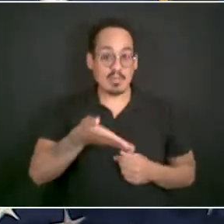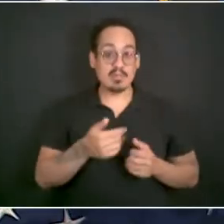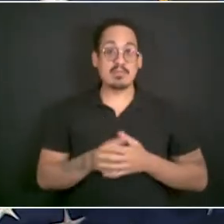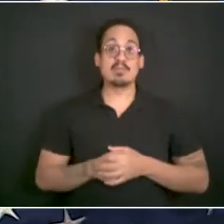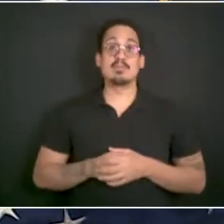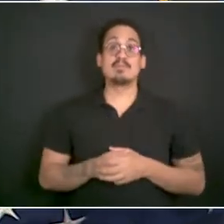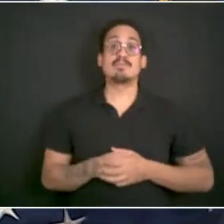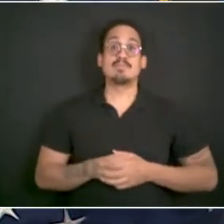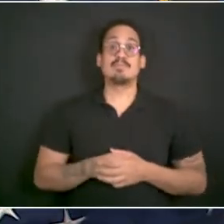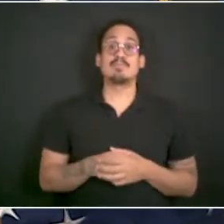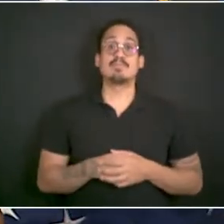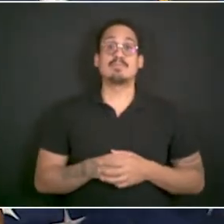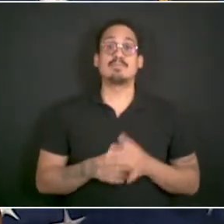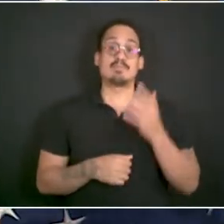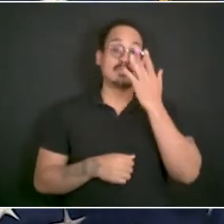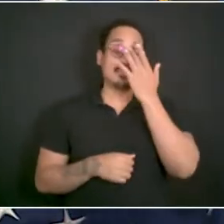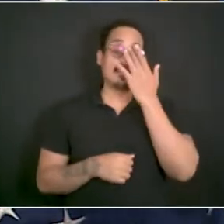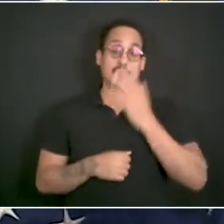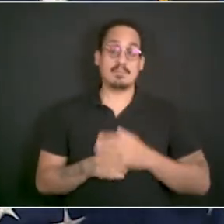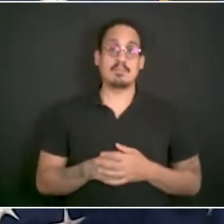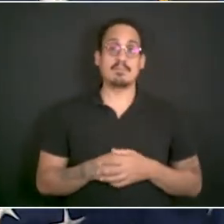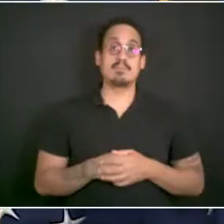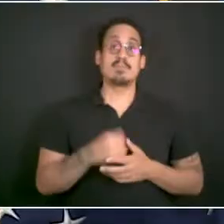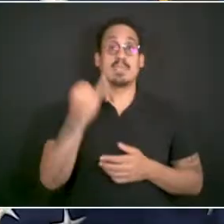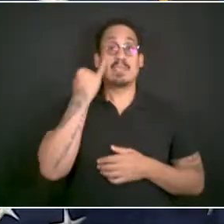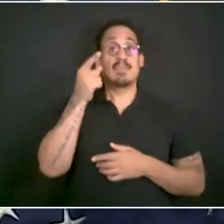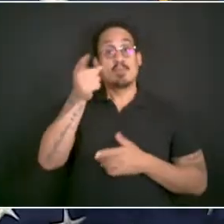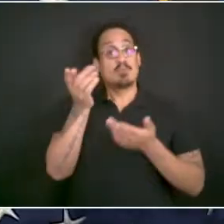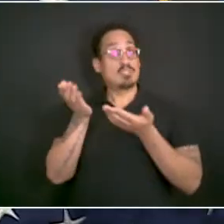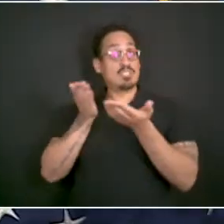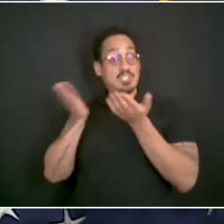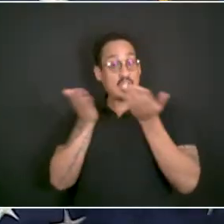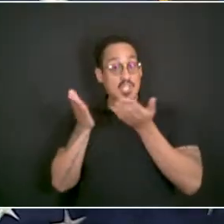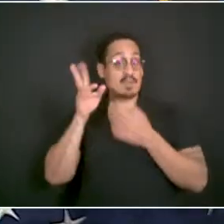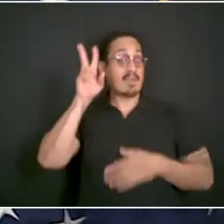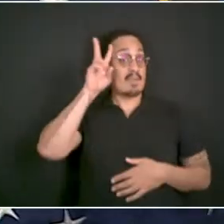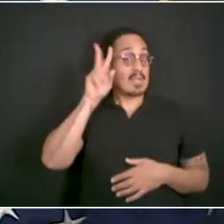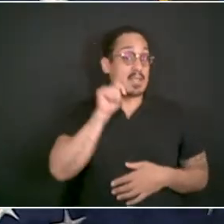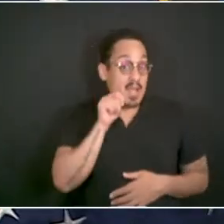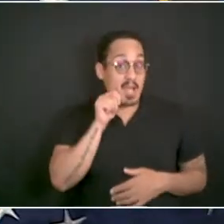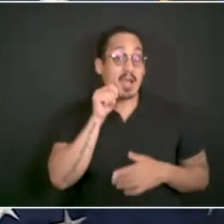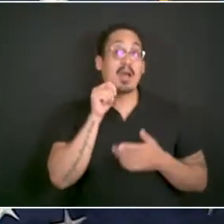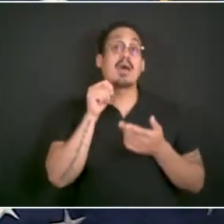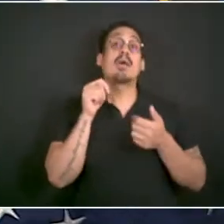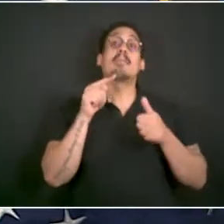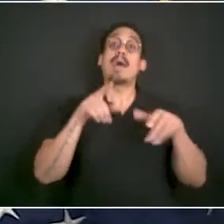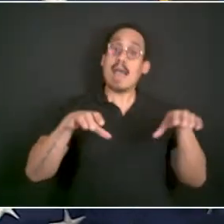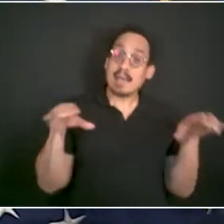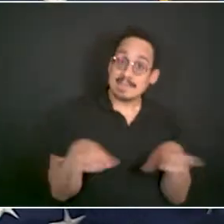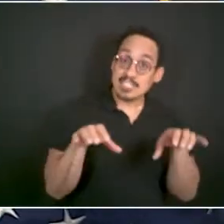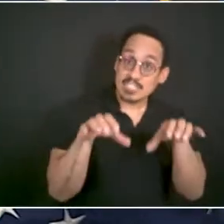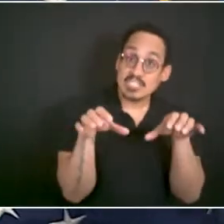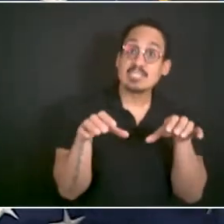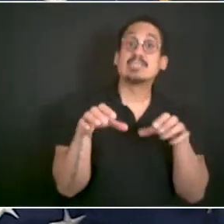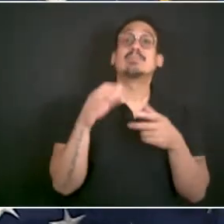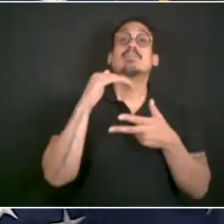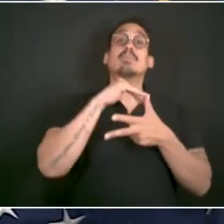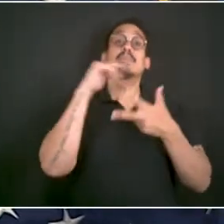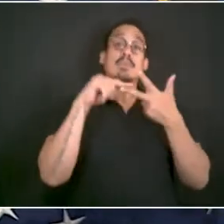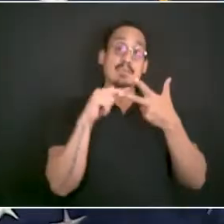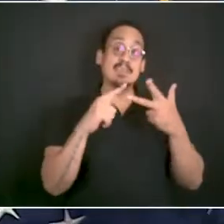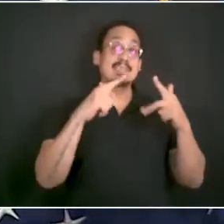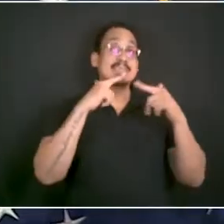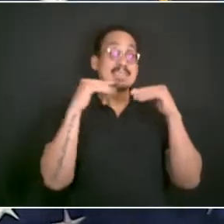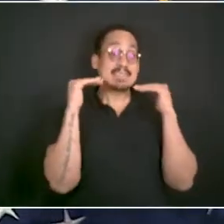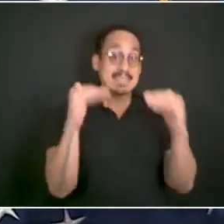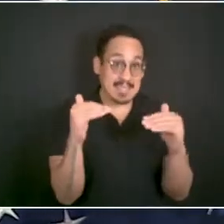group that if you served after Vietnam ended, but before Operation Desert Shield, Desert Storm began, you've got no tax exemption. We want to